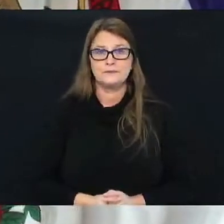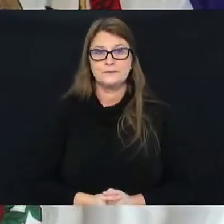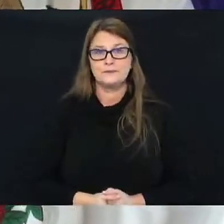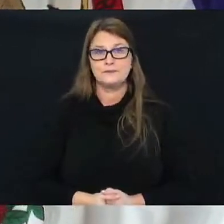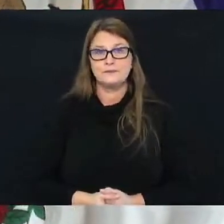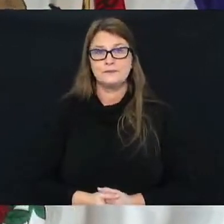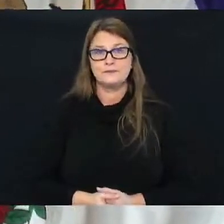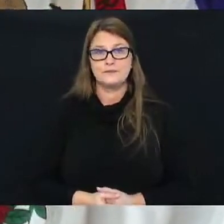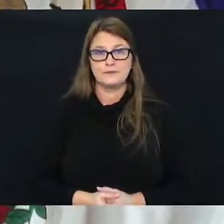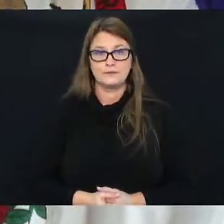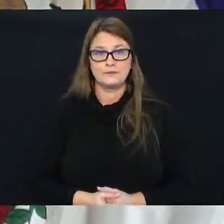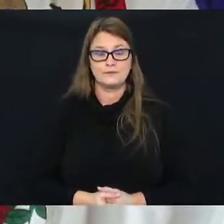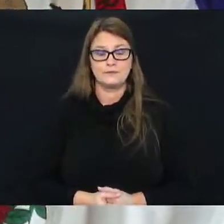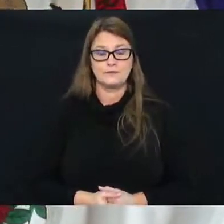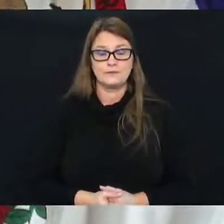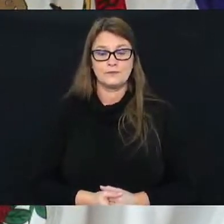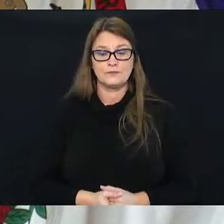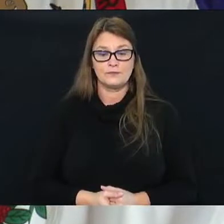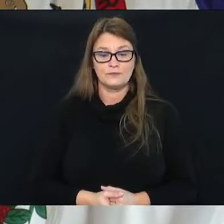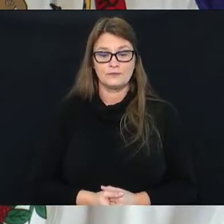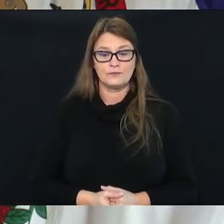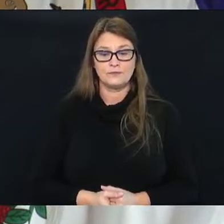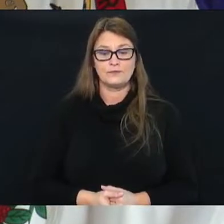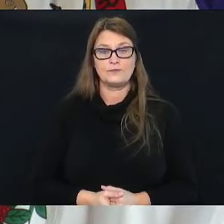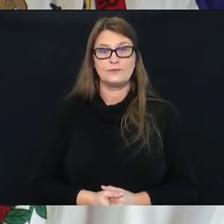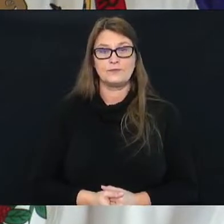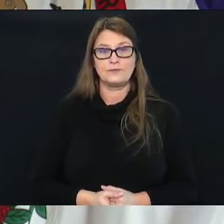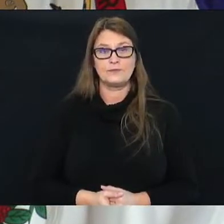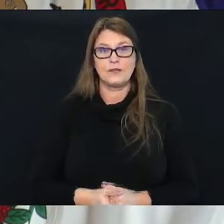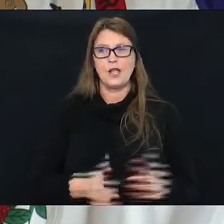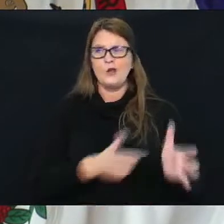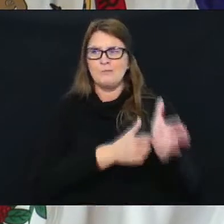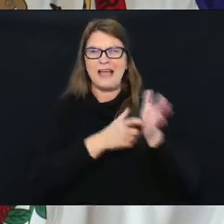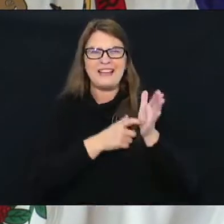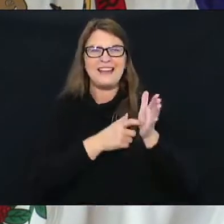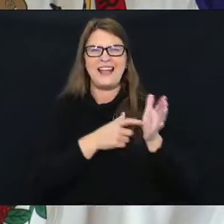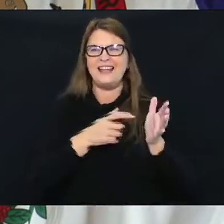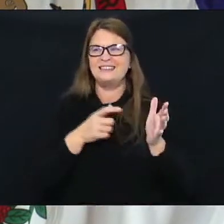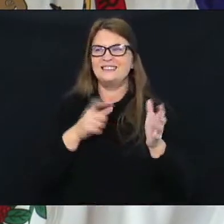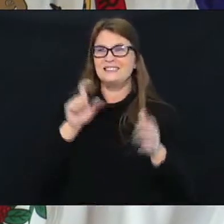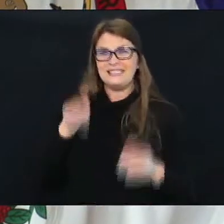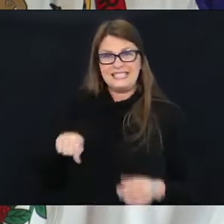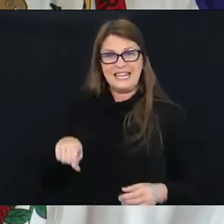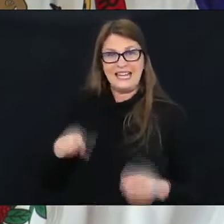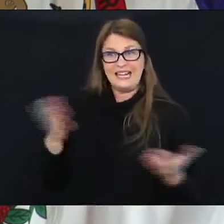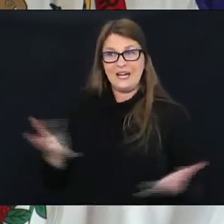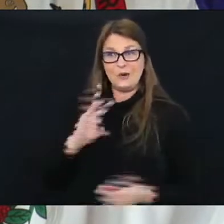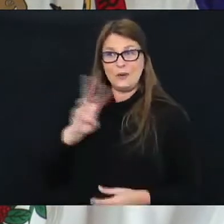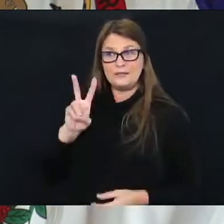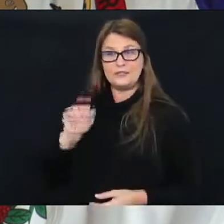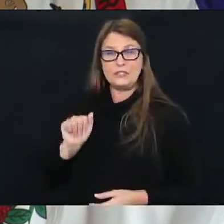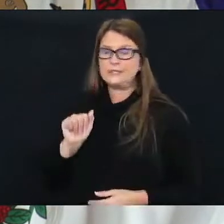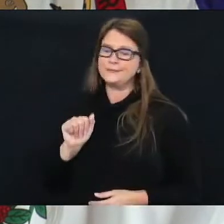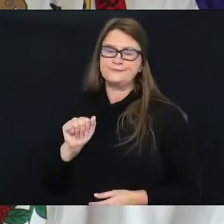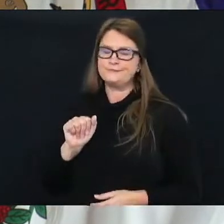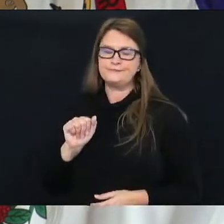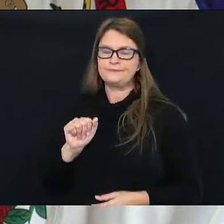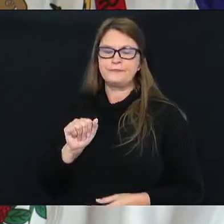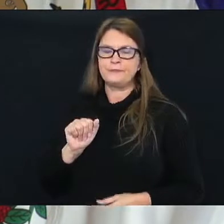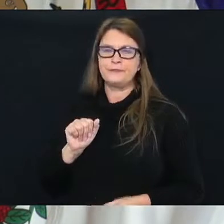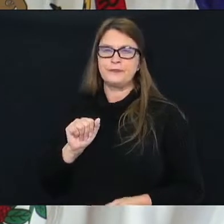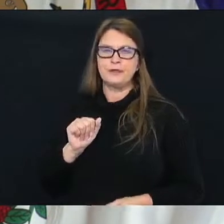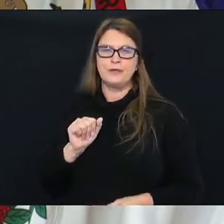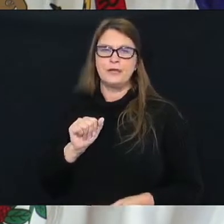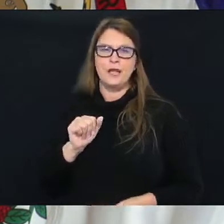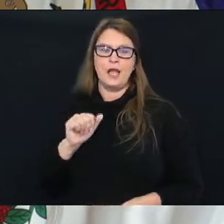From the standpoint of mandates and everything else, like I said, I am standing as strong as I